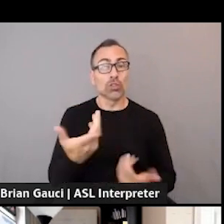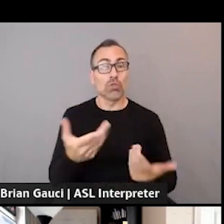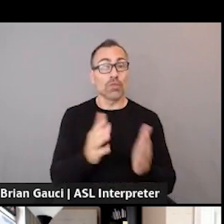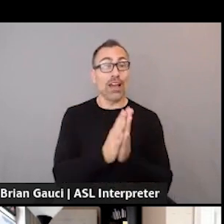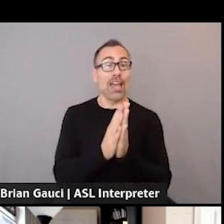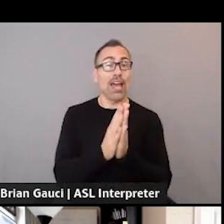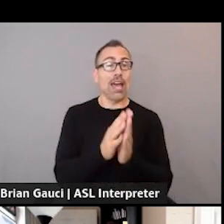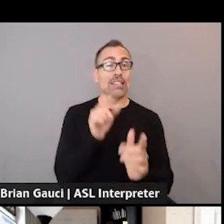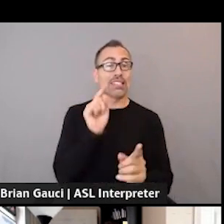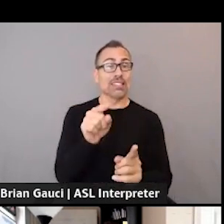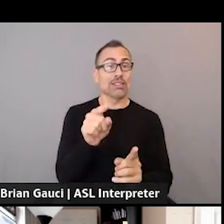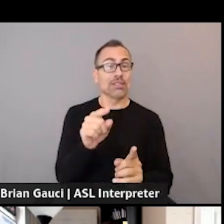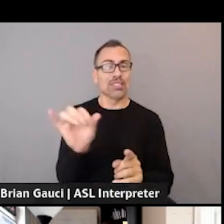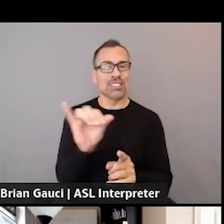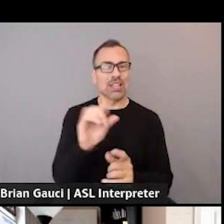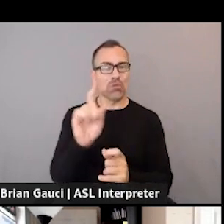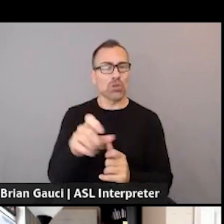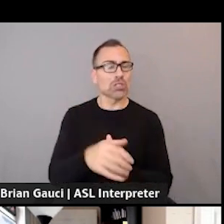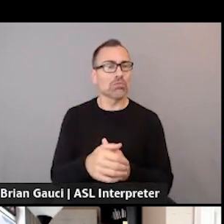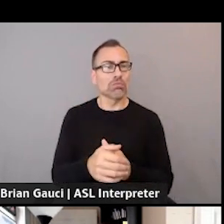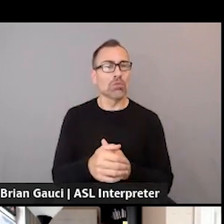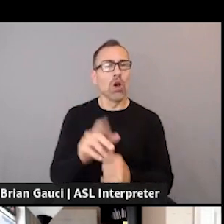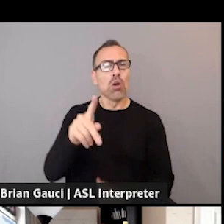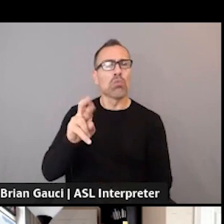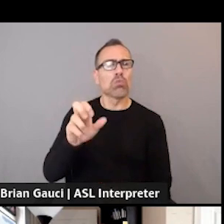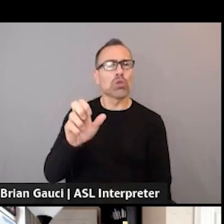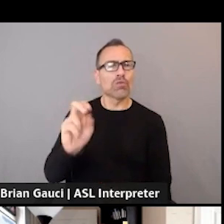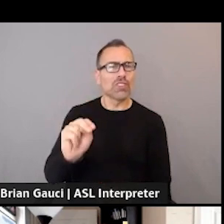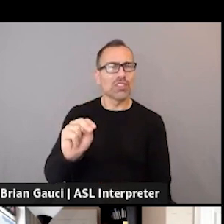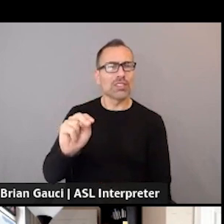provisioned throughput?